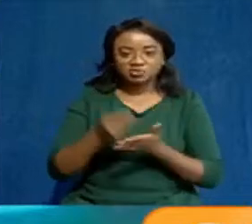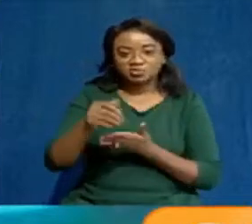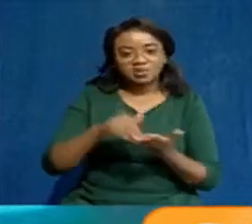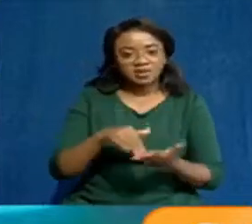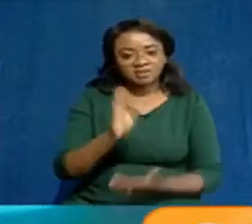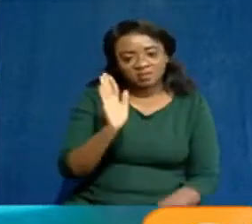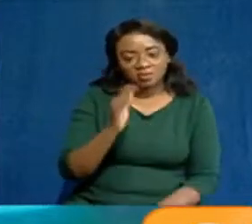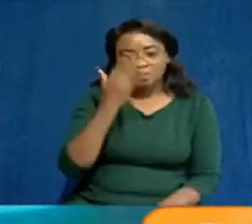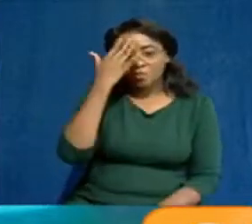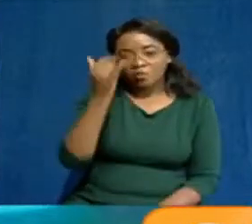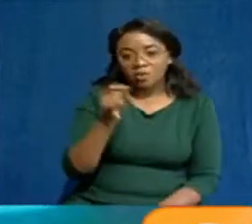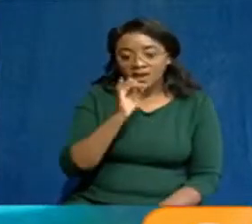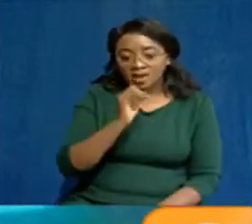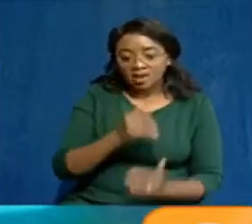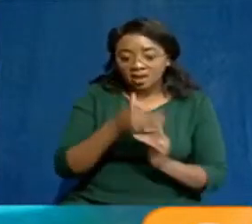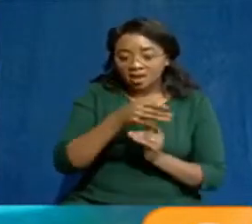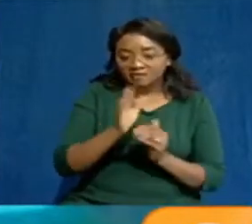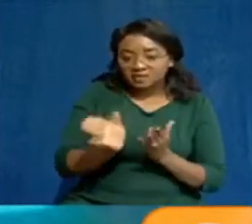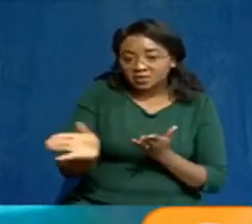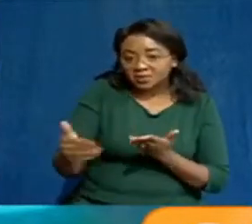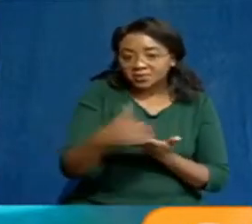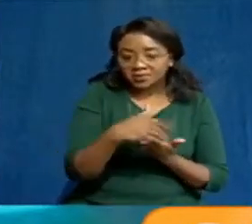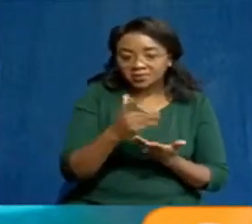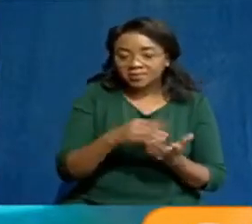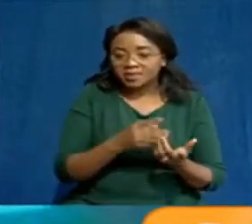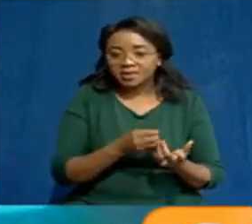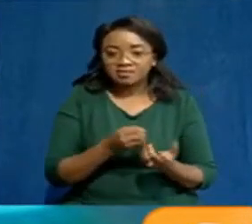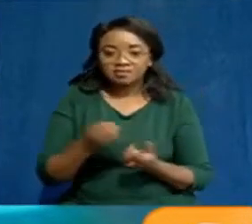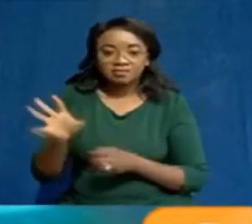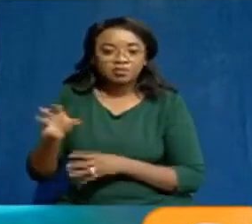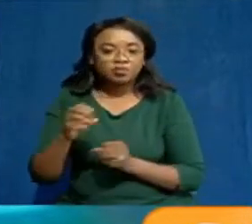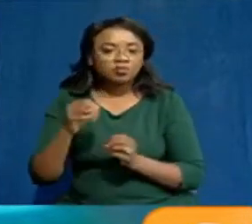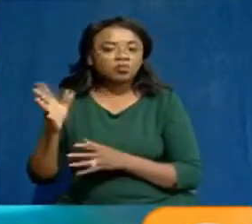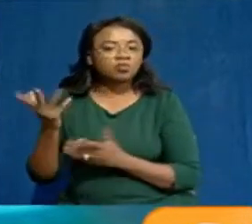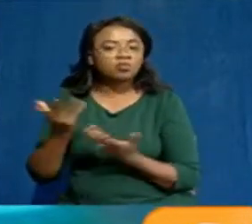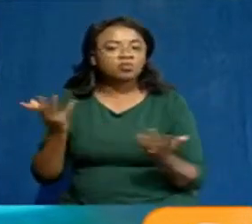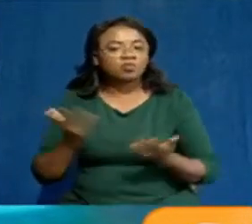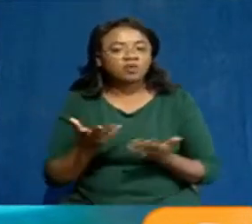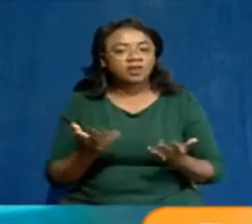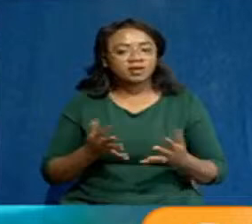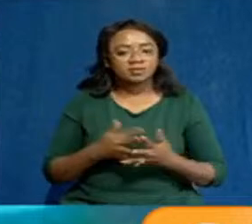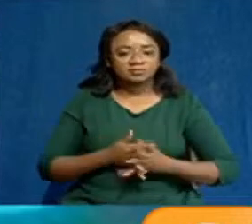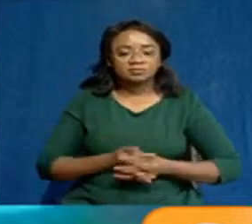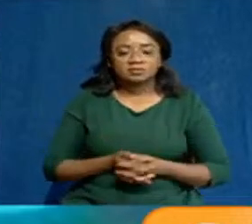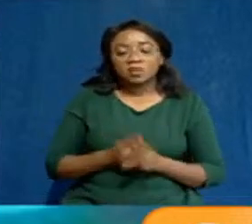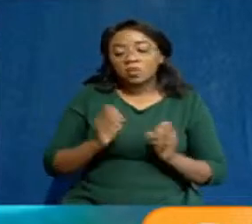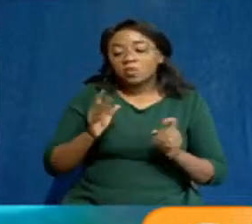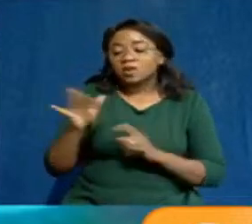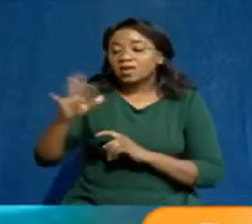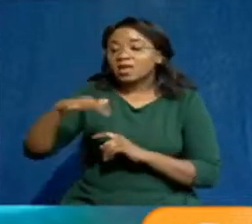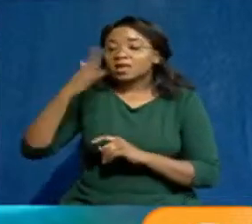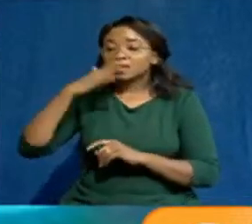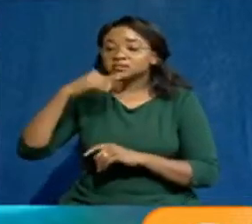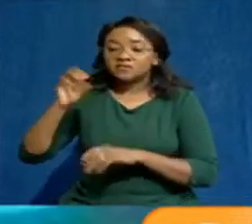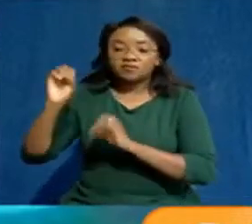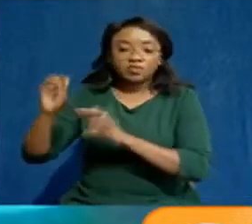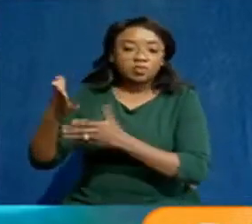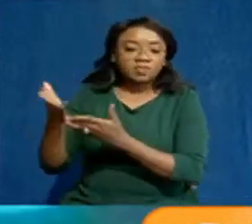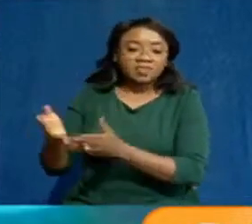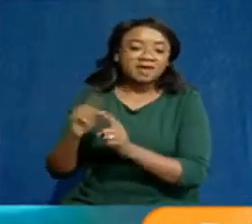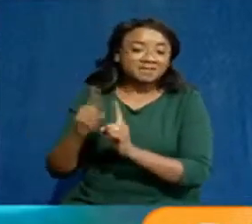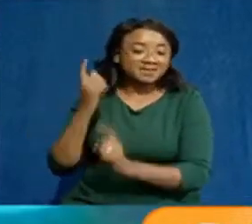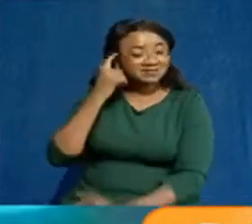after they collect and then you pick it up, where will you take it? Maybe you take it to the dump site, but remember there are also waste pickers there.